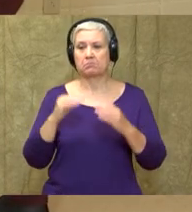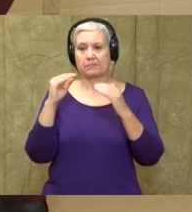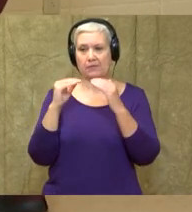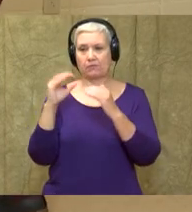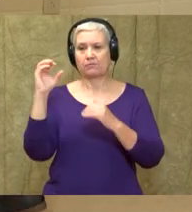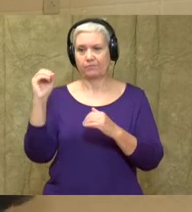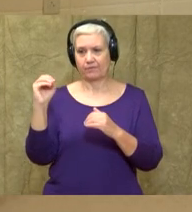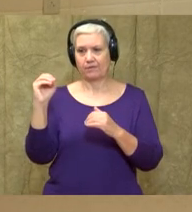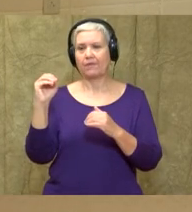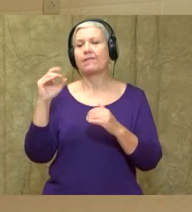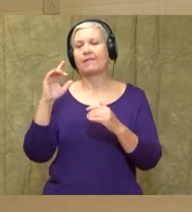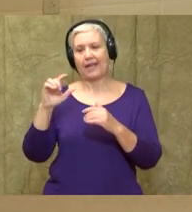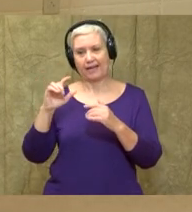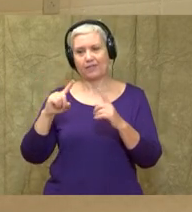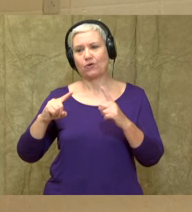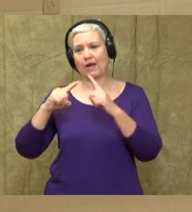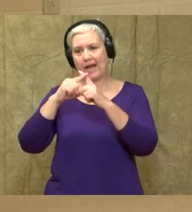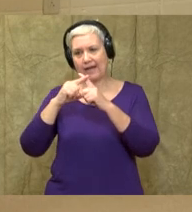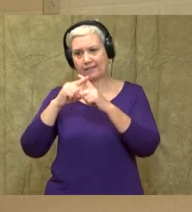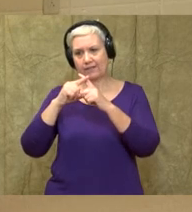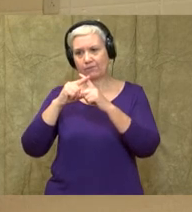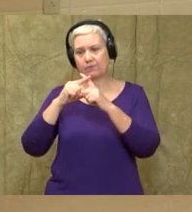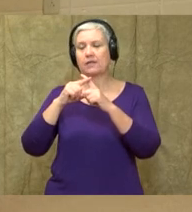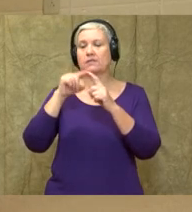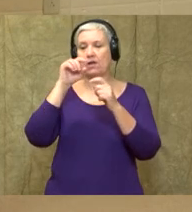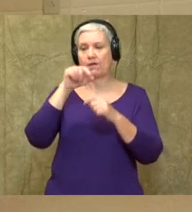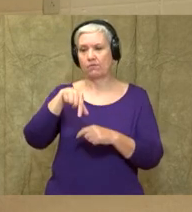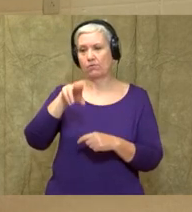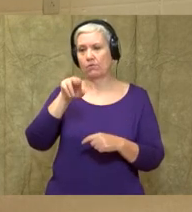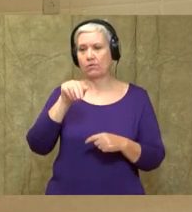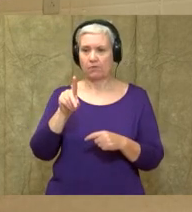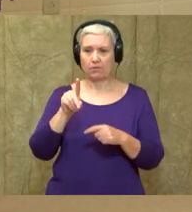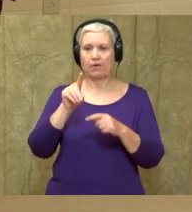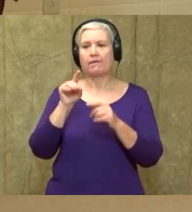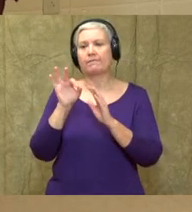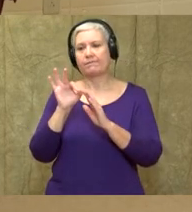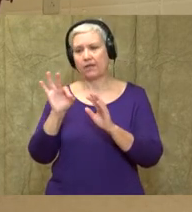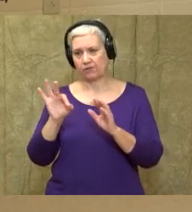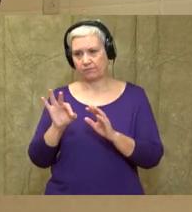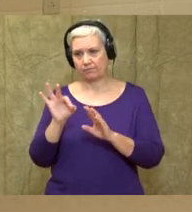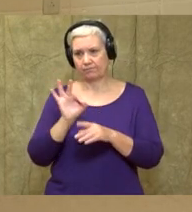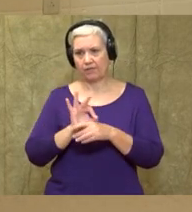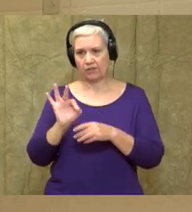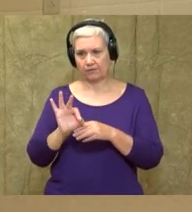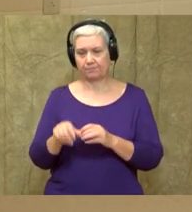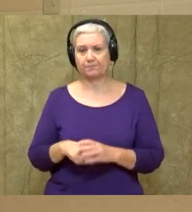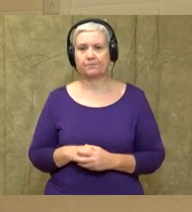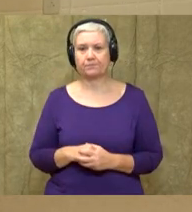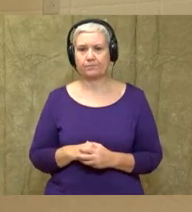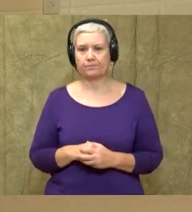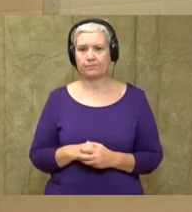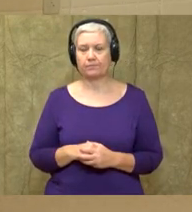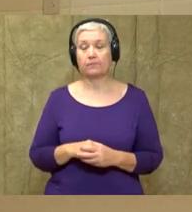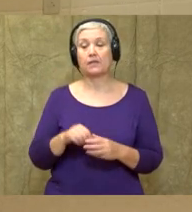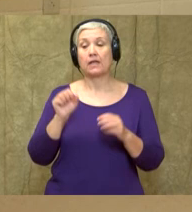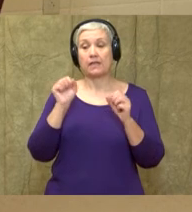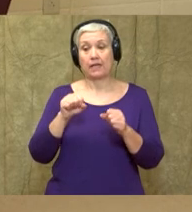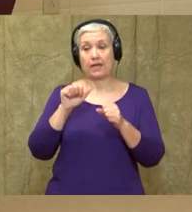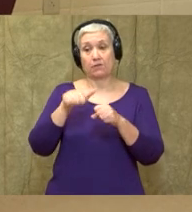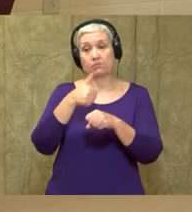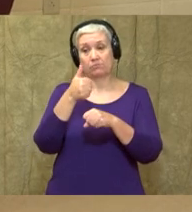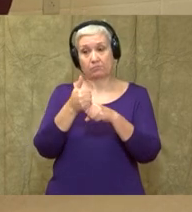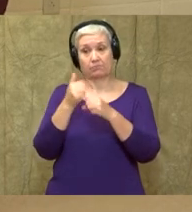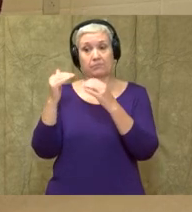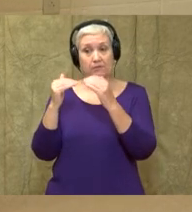are the x-intercepts of our quadratic function. Second question, can we solve quadratic equations that are not equal to zero? And the